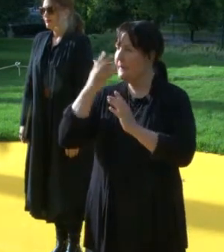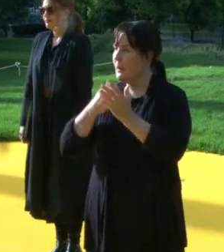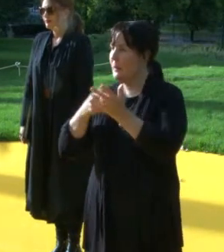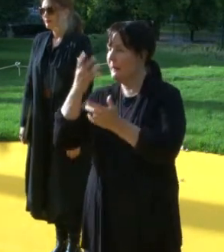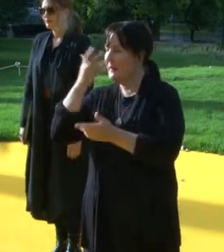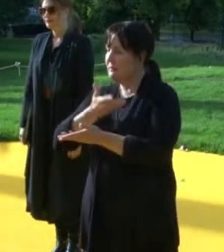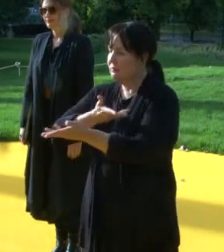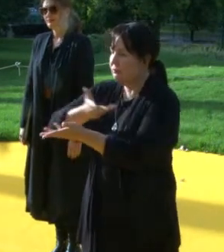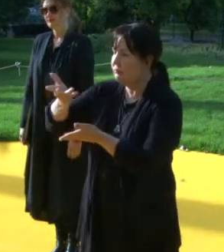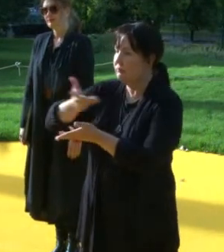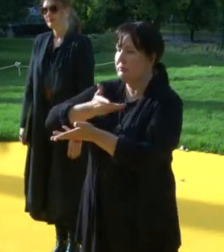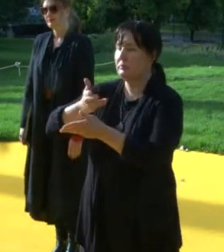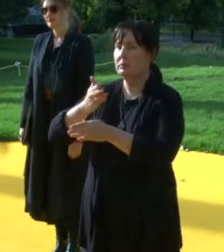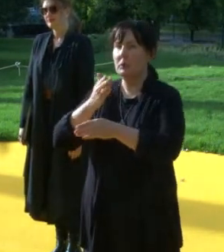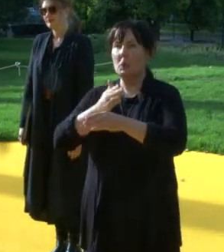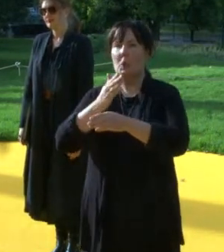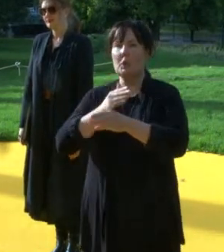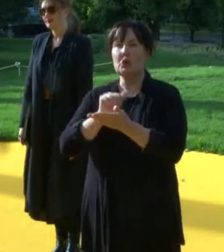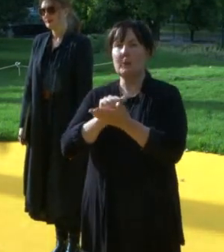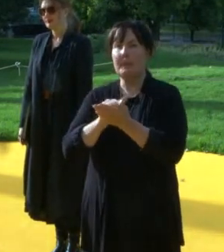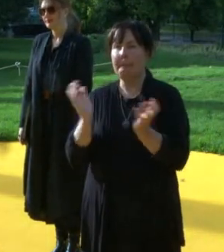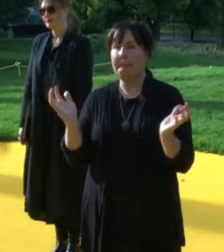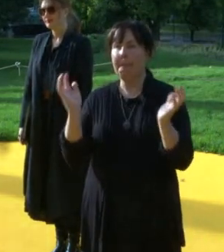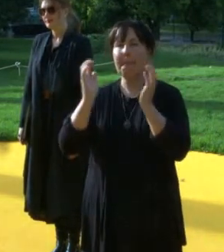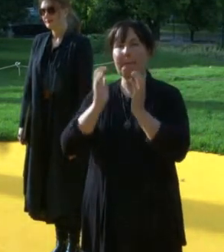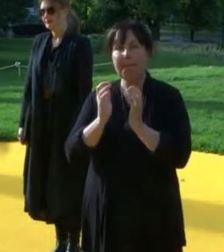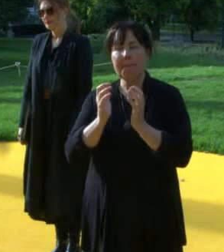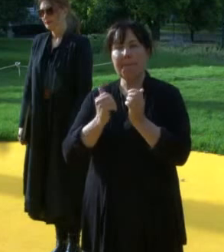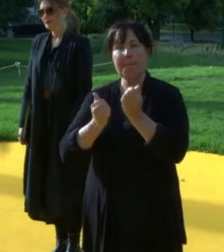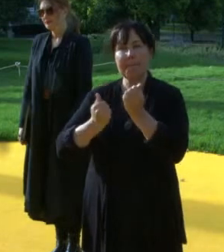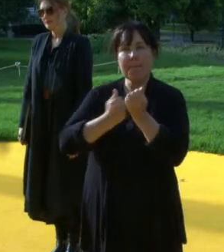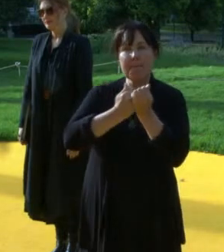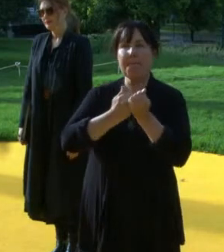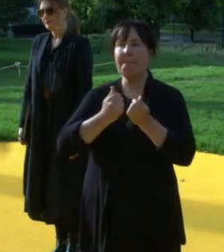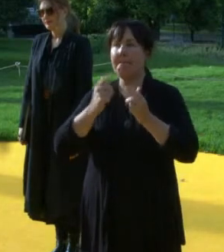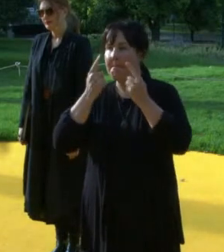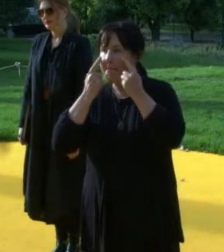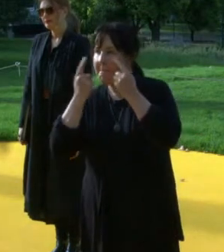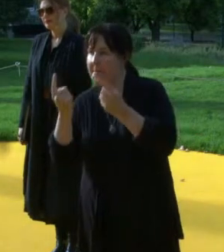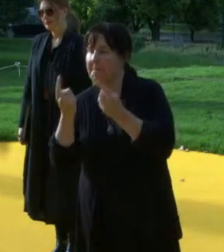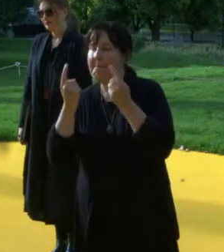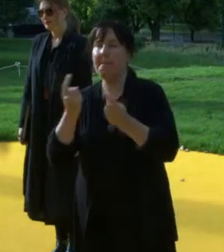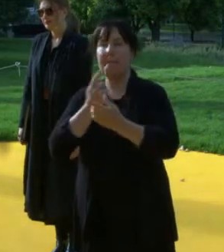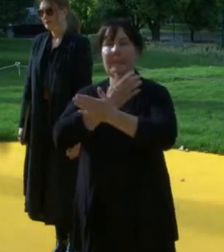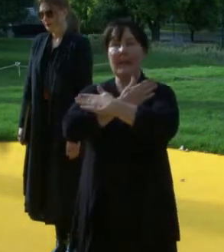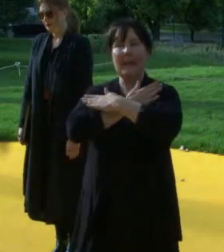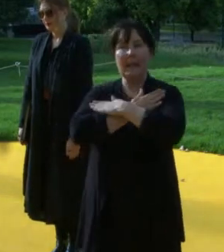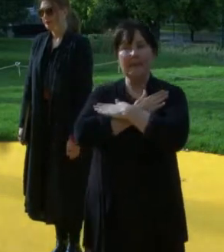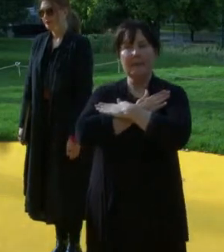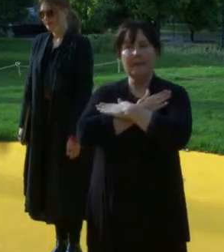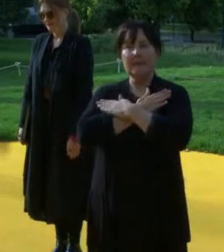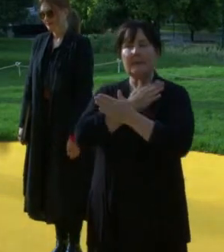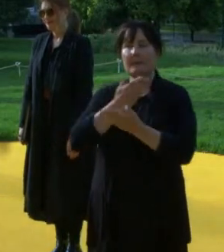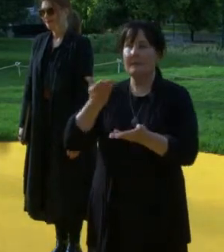workshops, the support, care, and love